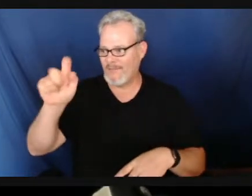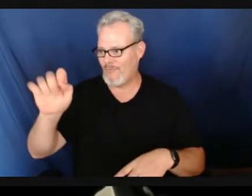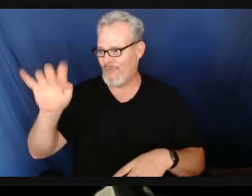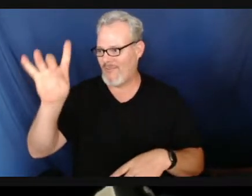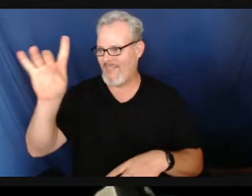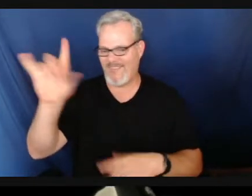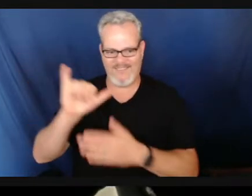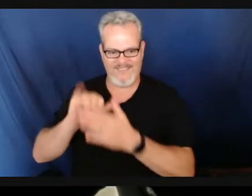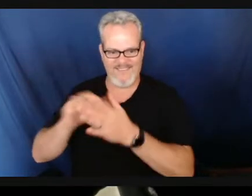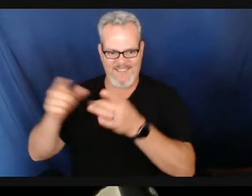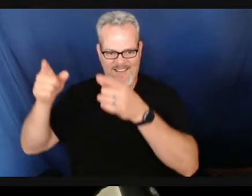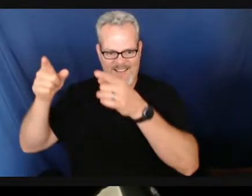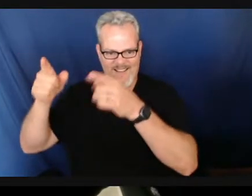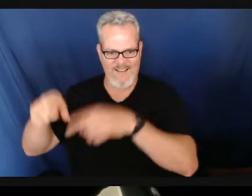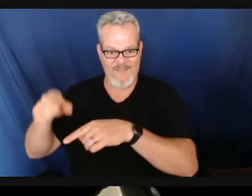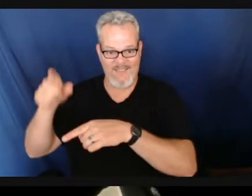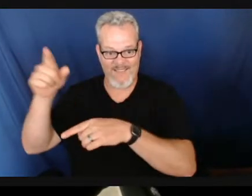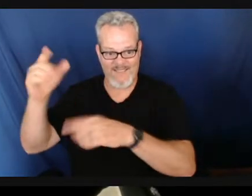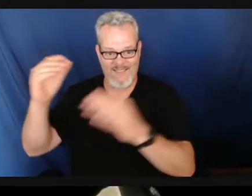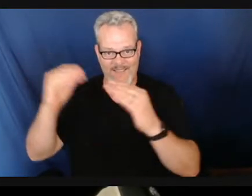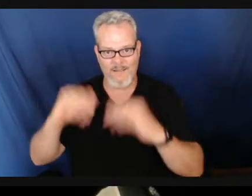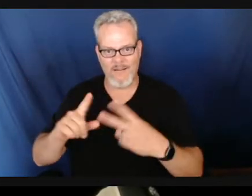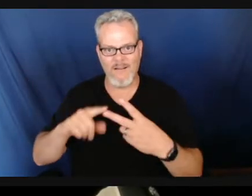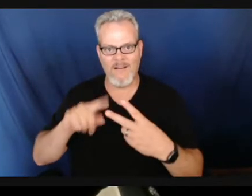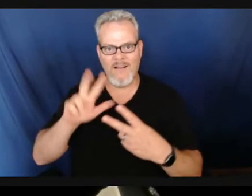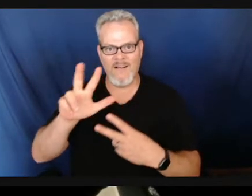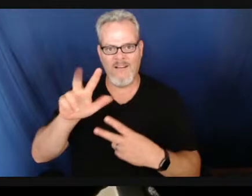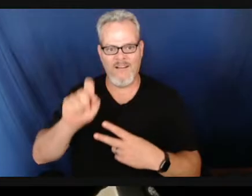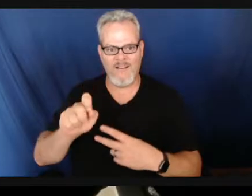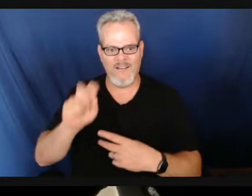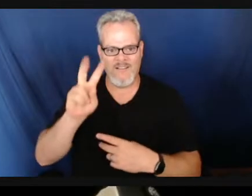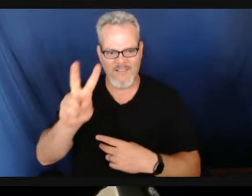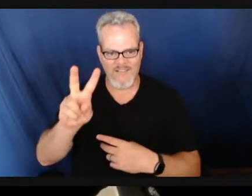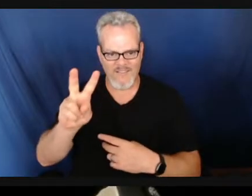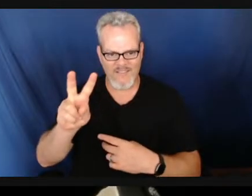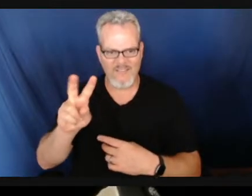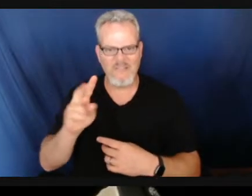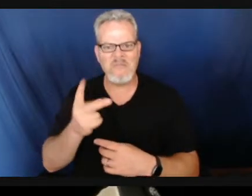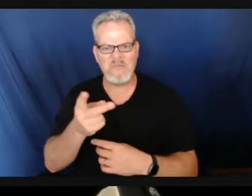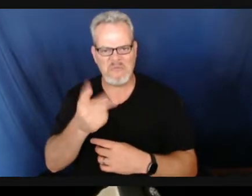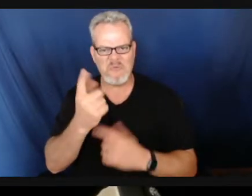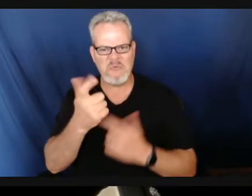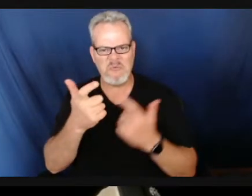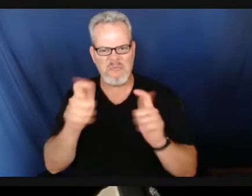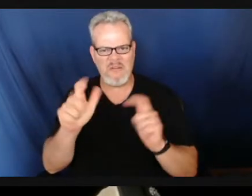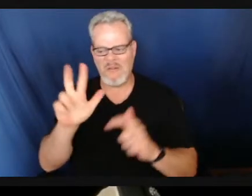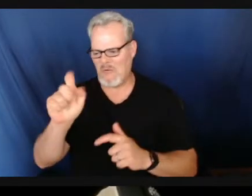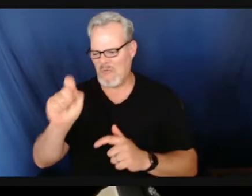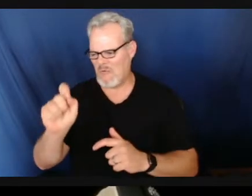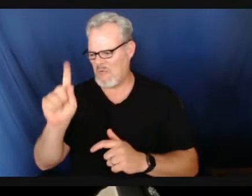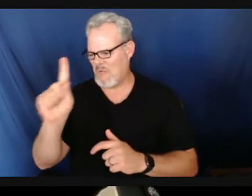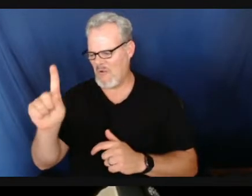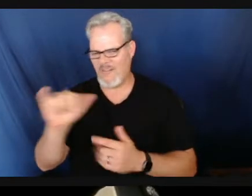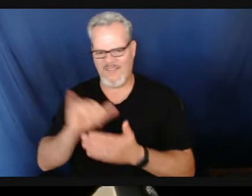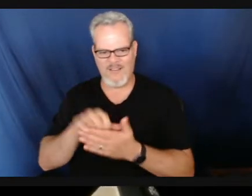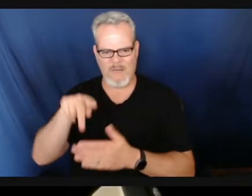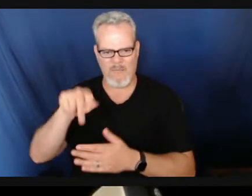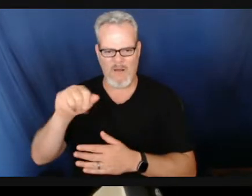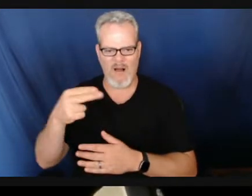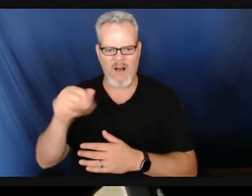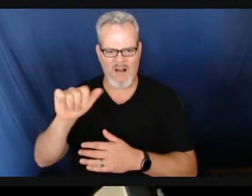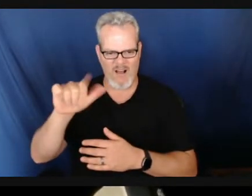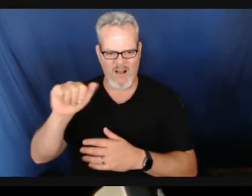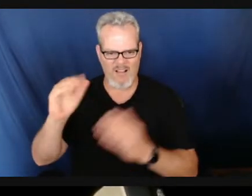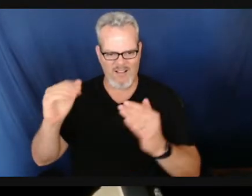Kamaehua Kanaloa, 3.2 were the two largest. 3.1 at Pahala was the next one. and then a